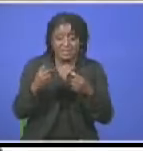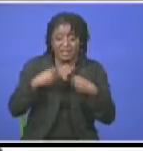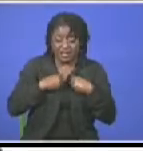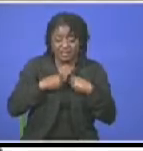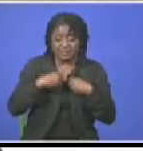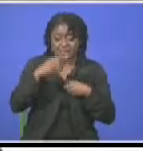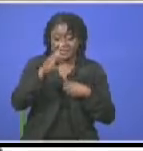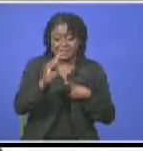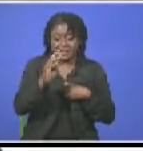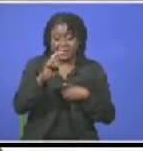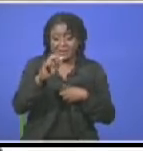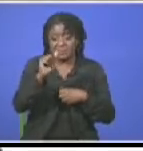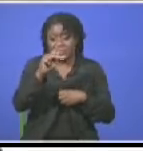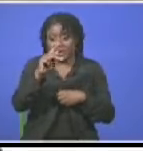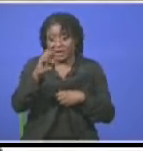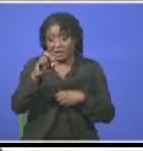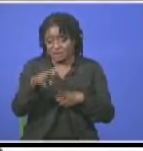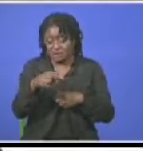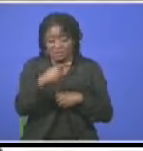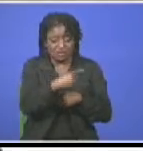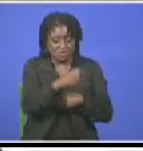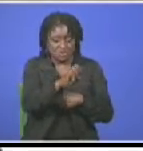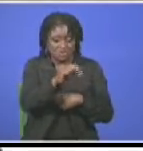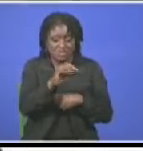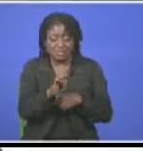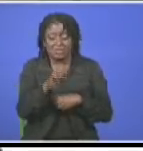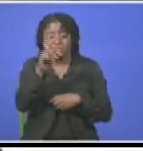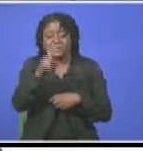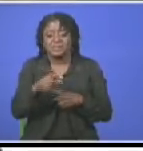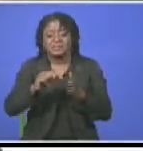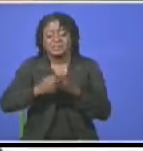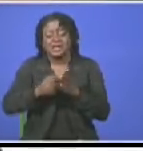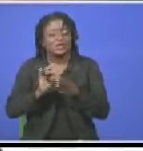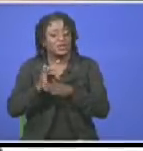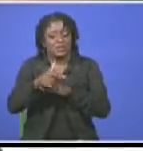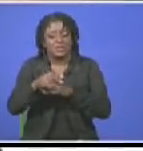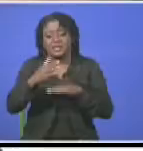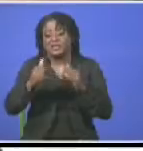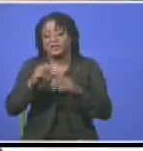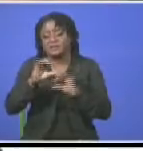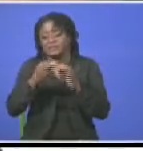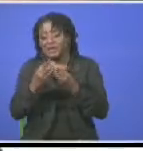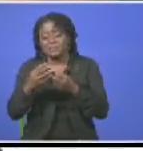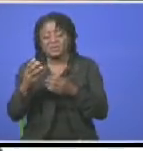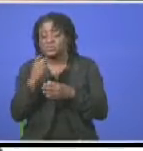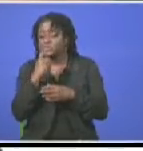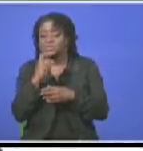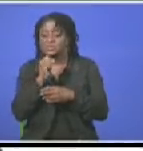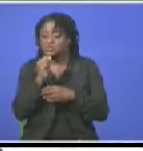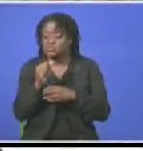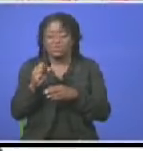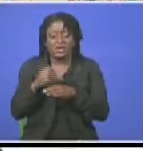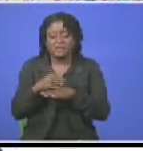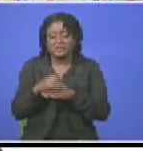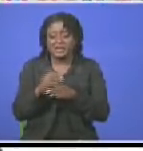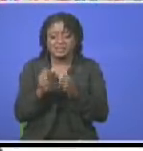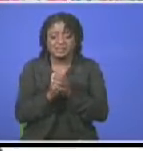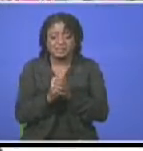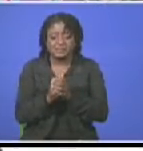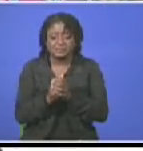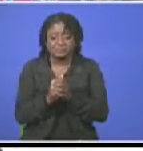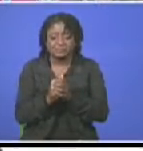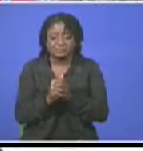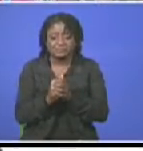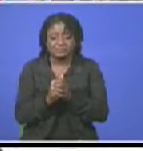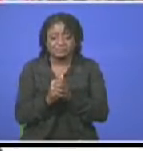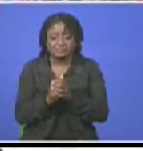then you must start much earlier than a family who is not affected. And I started to ask you earlier, but what